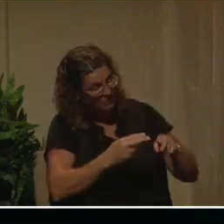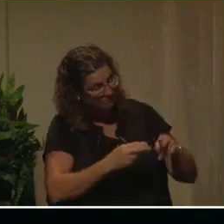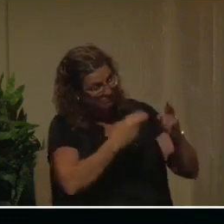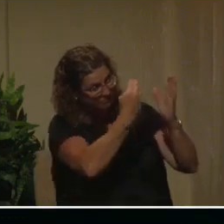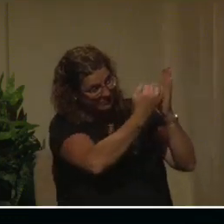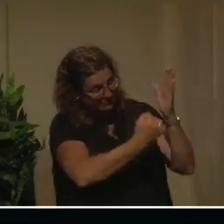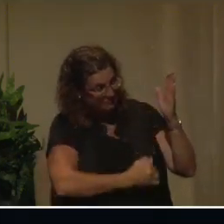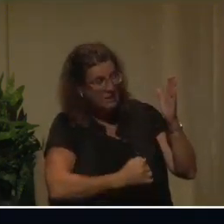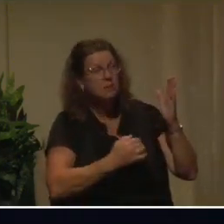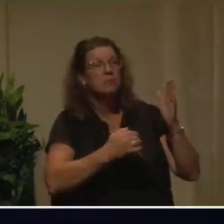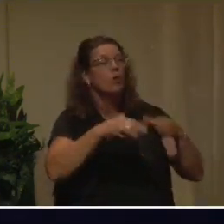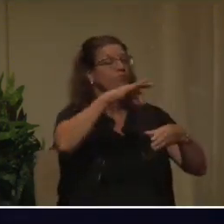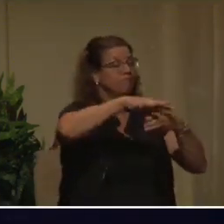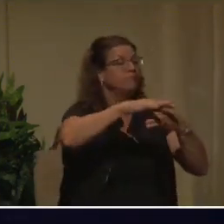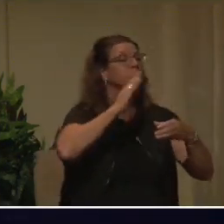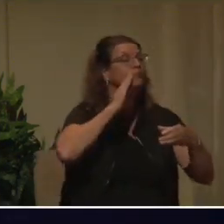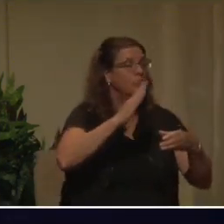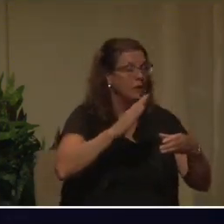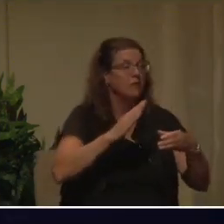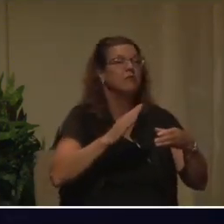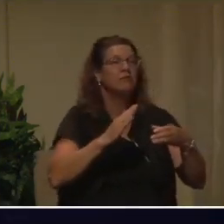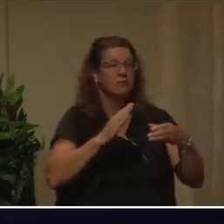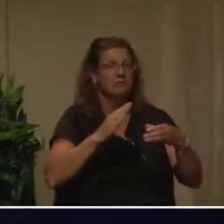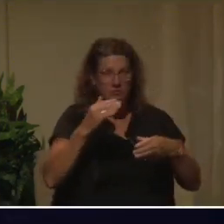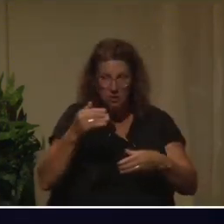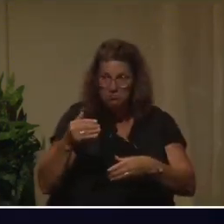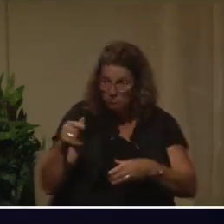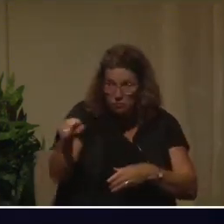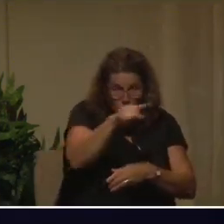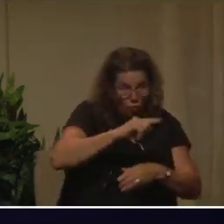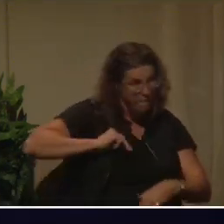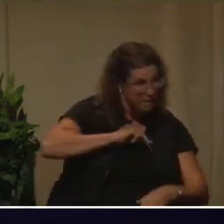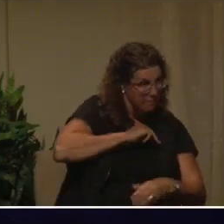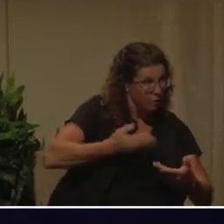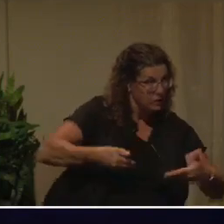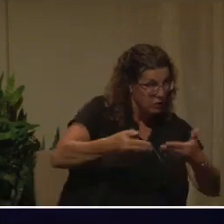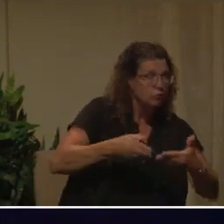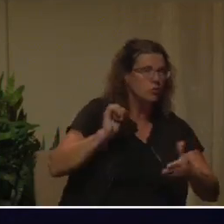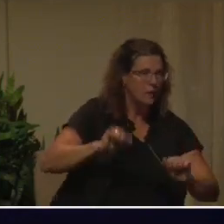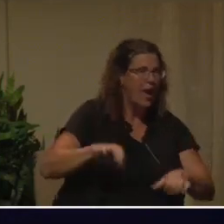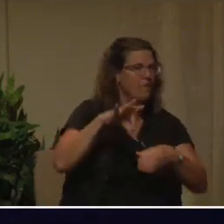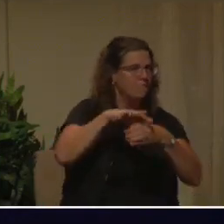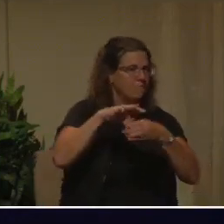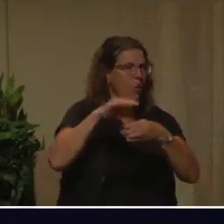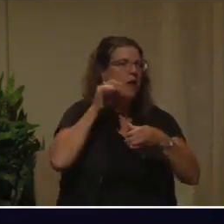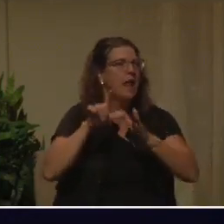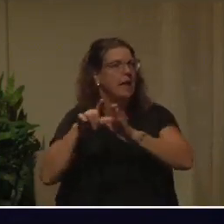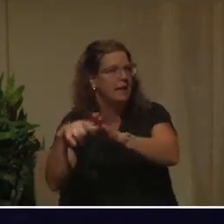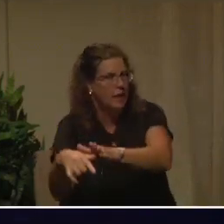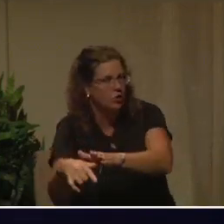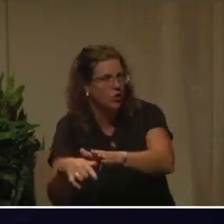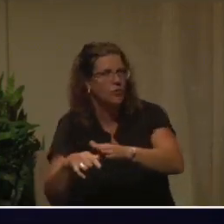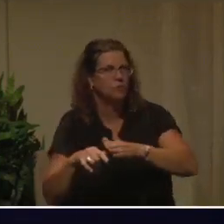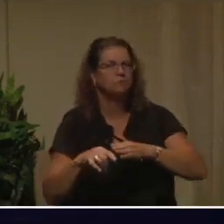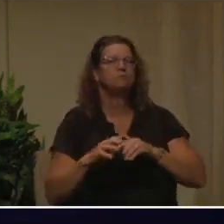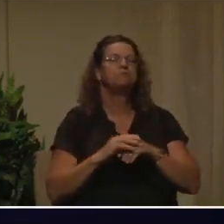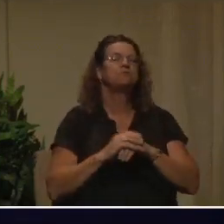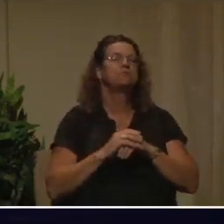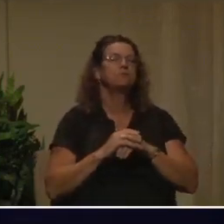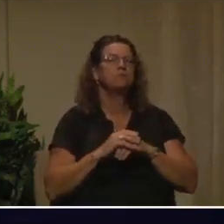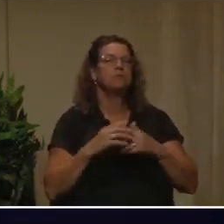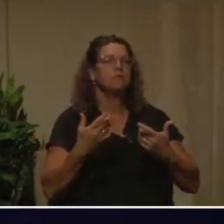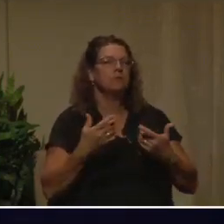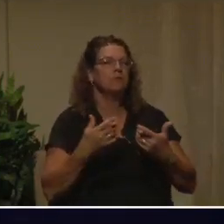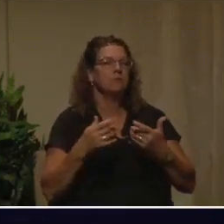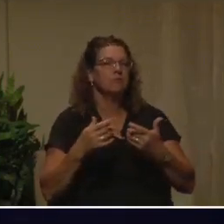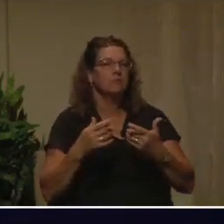know how to vote if you're a member here at Maranatha. And so what we're going to do is, after the final song that we sing today in the service, we're just going to ask you to